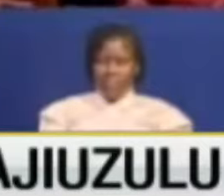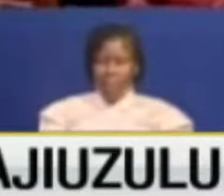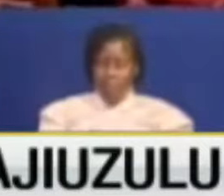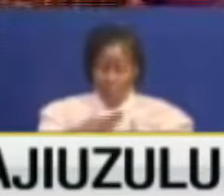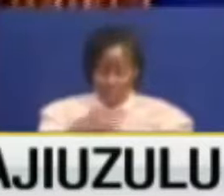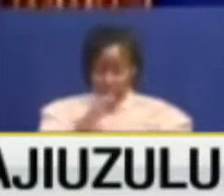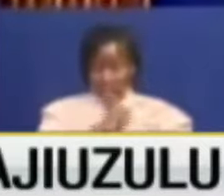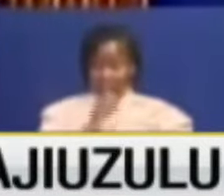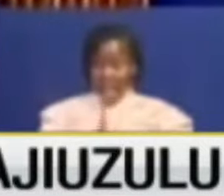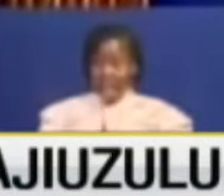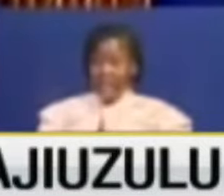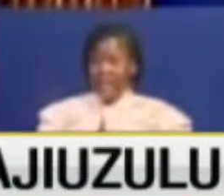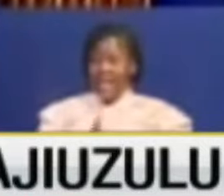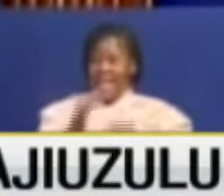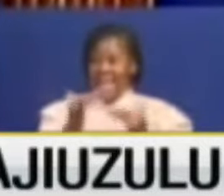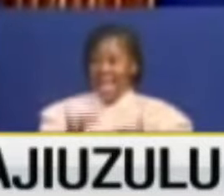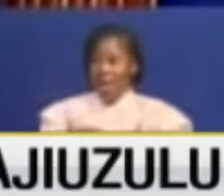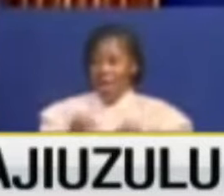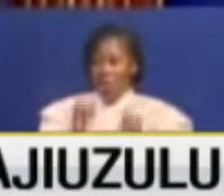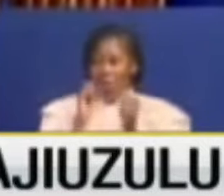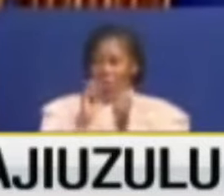Honorable senators, it is now